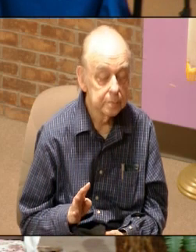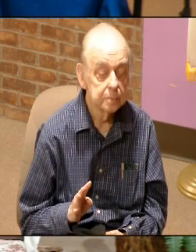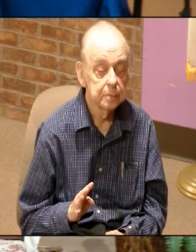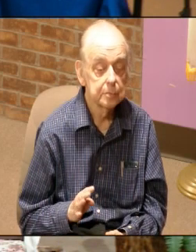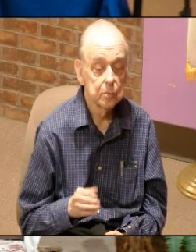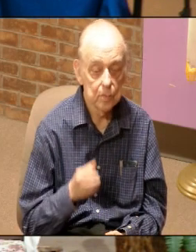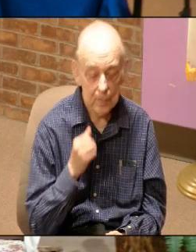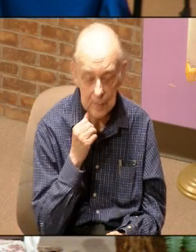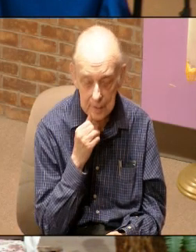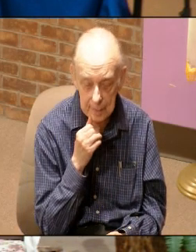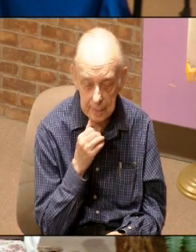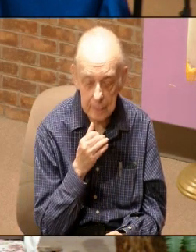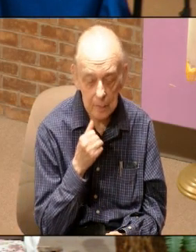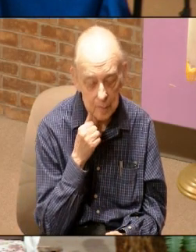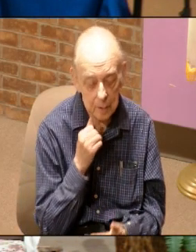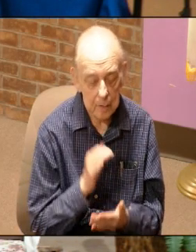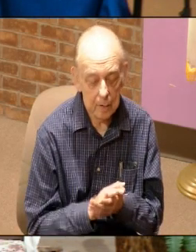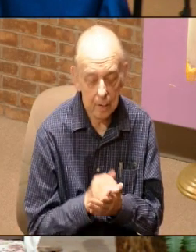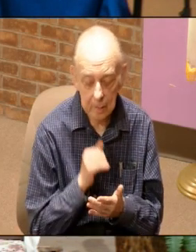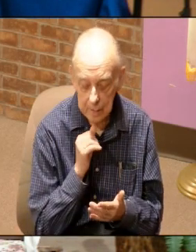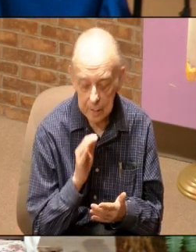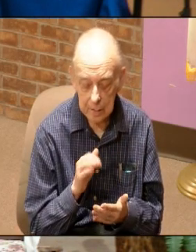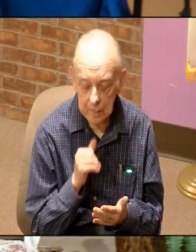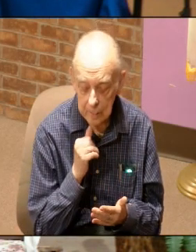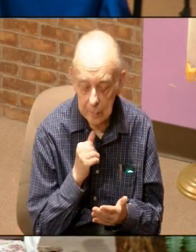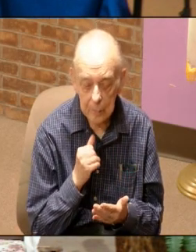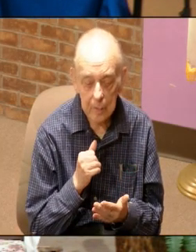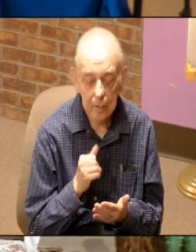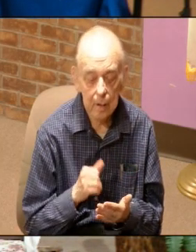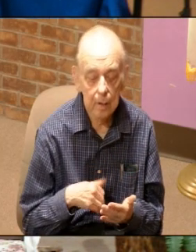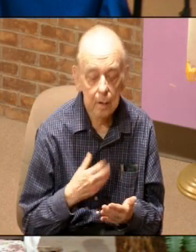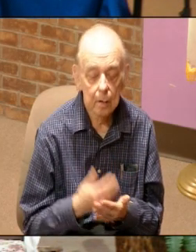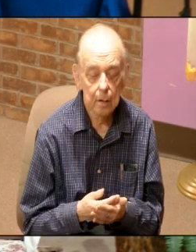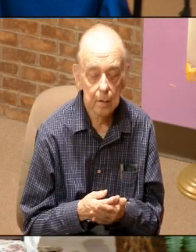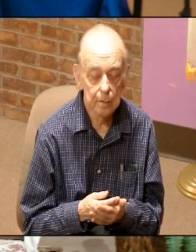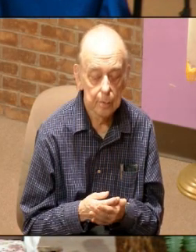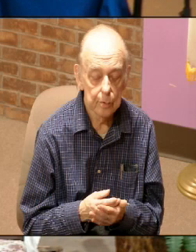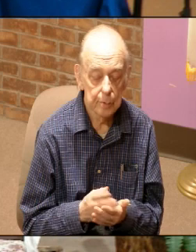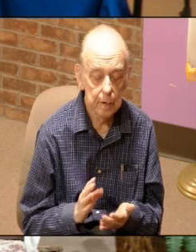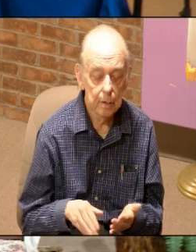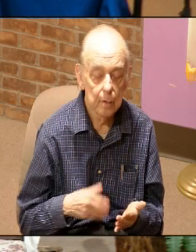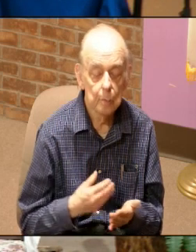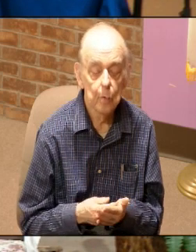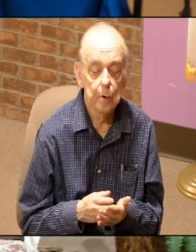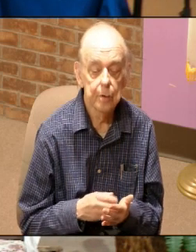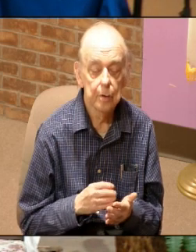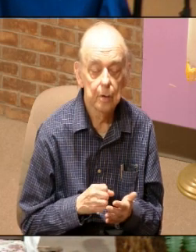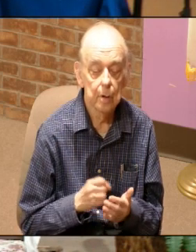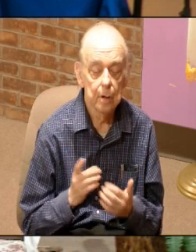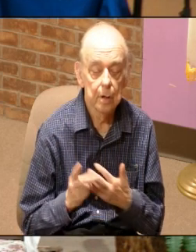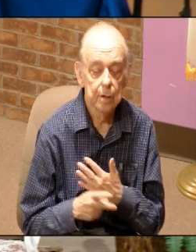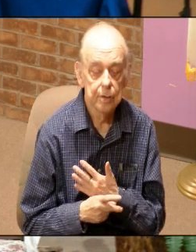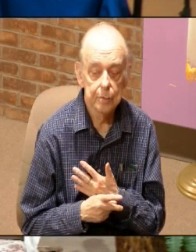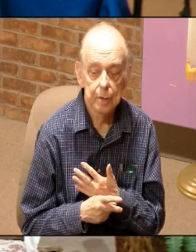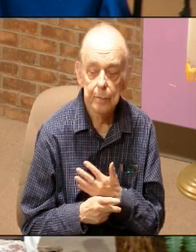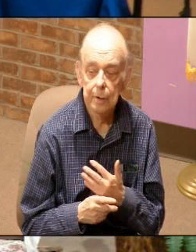she wasn't supposed to be born until September I think